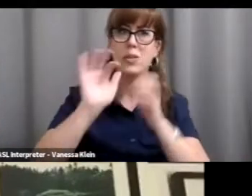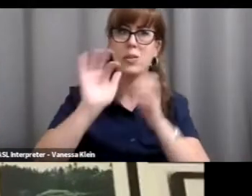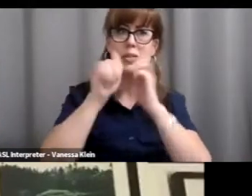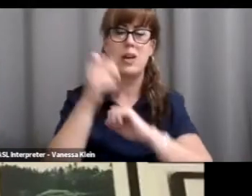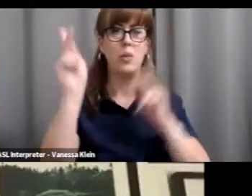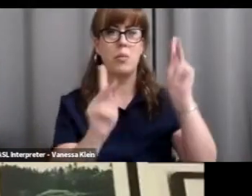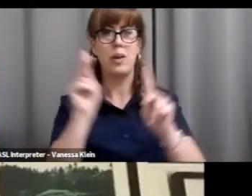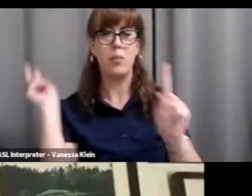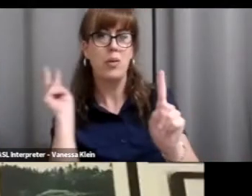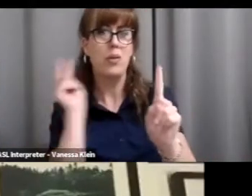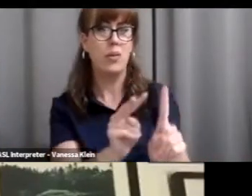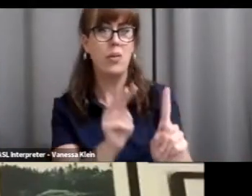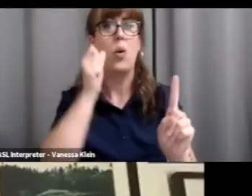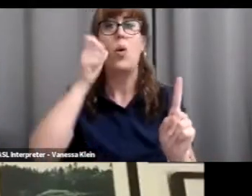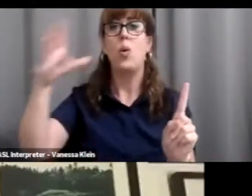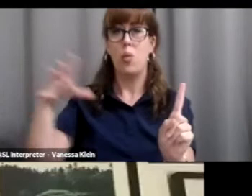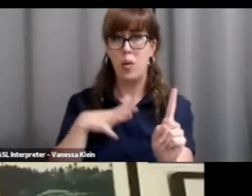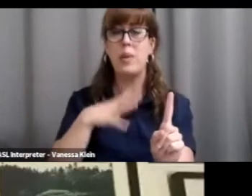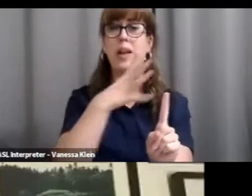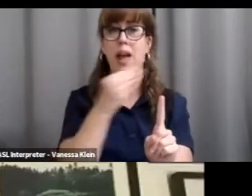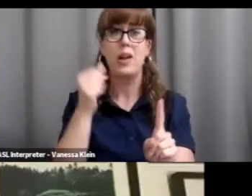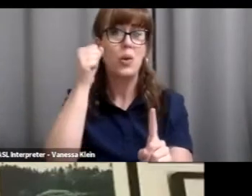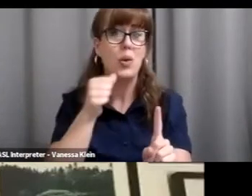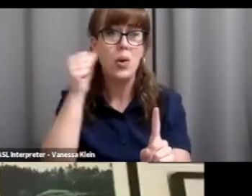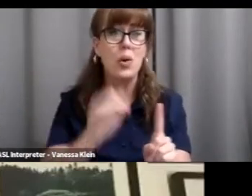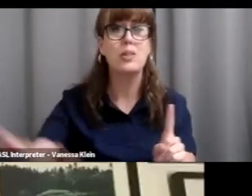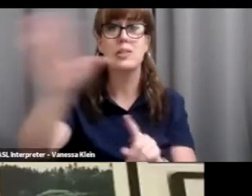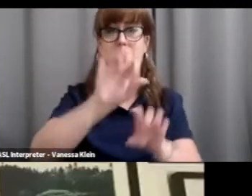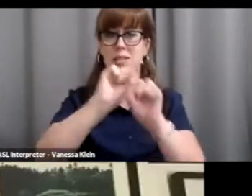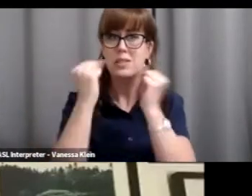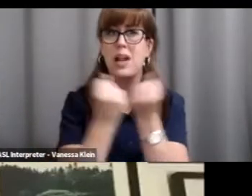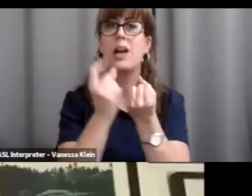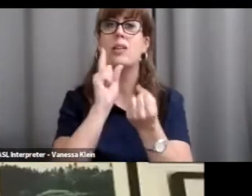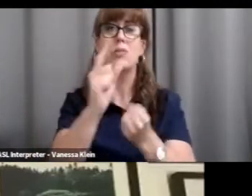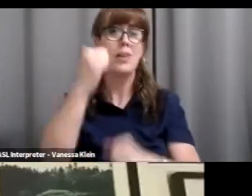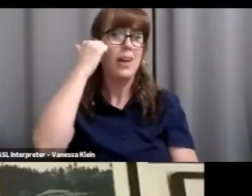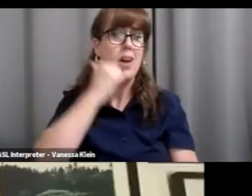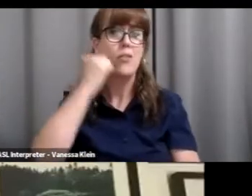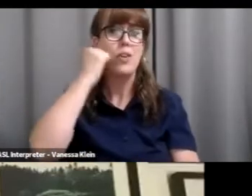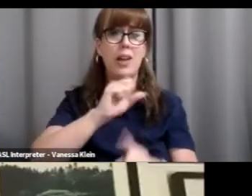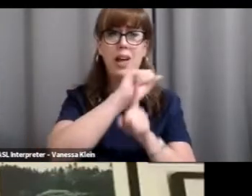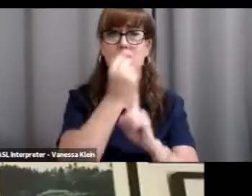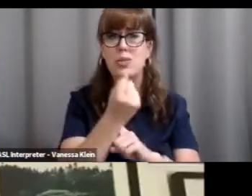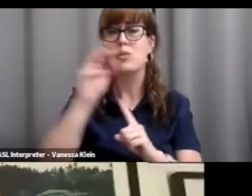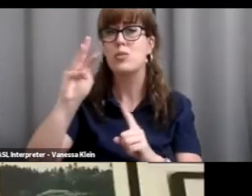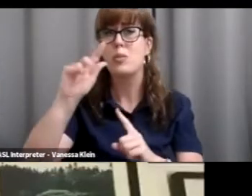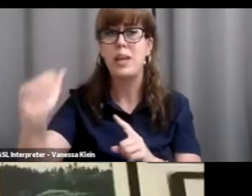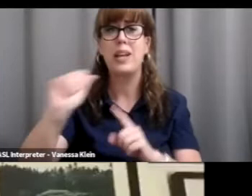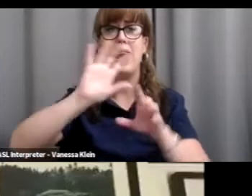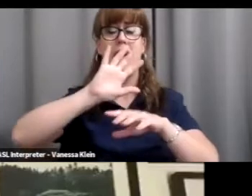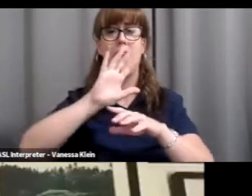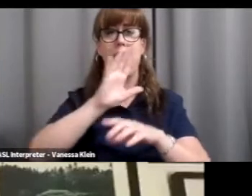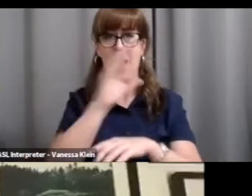society. Woven throughout our daily lives, media messages permeate into our consciousness at every turn, and the influence